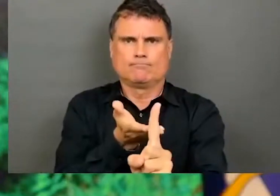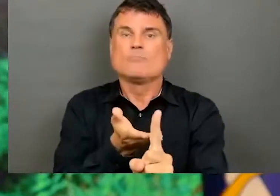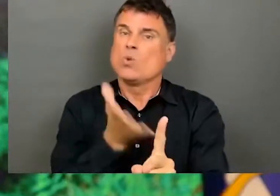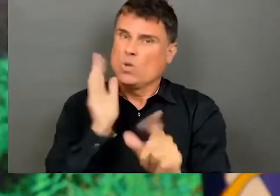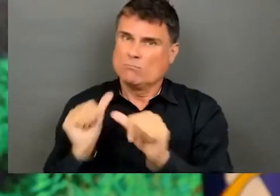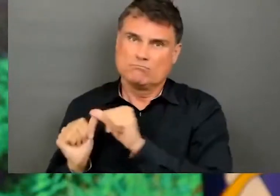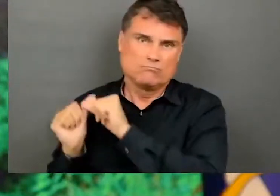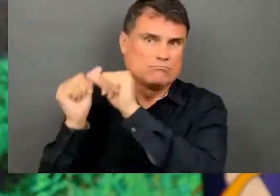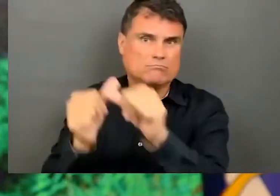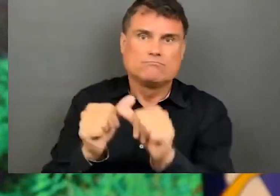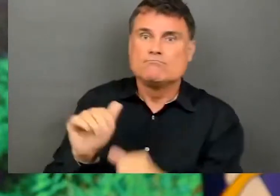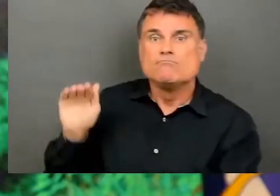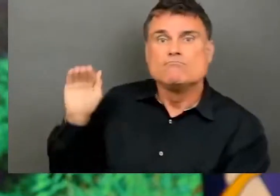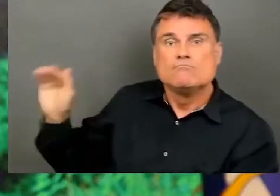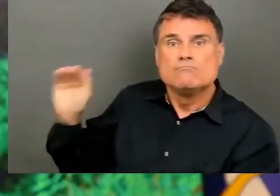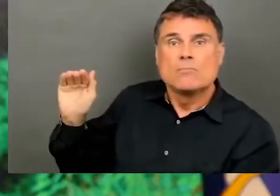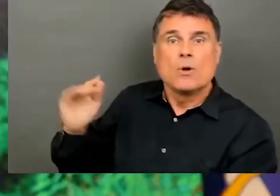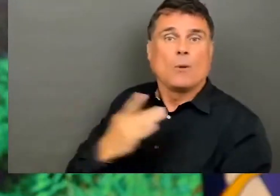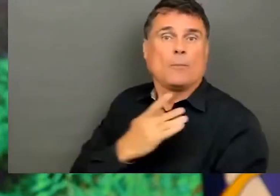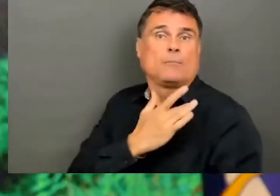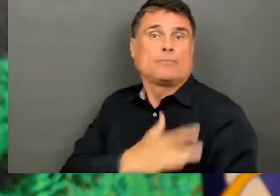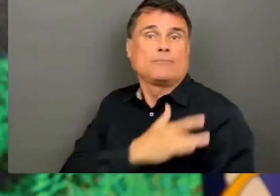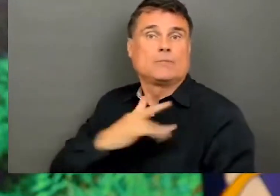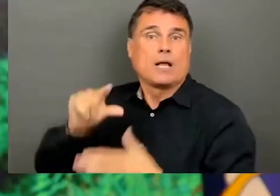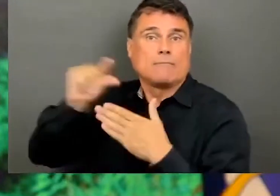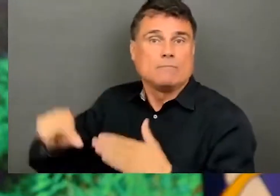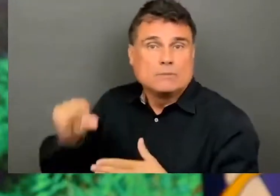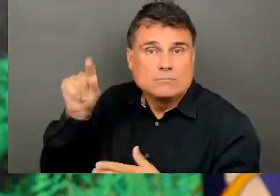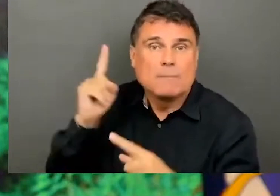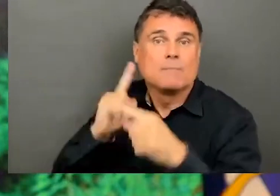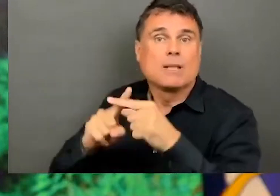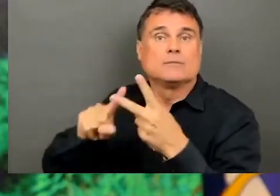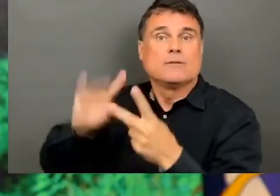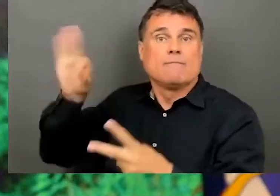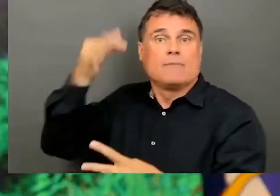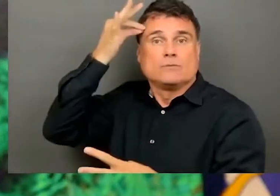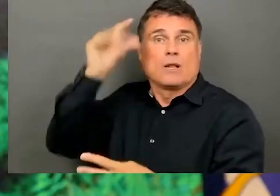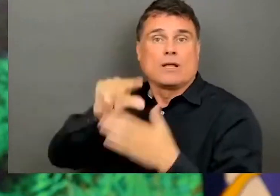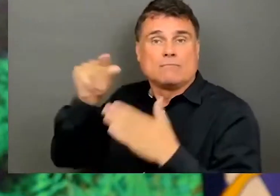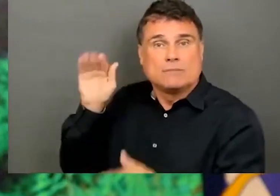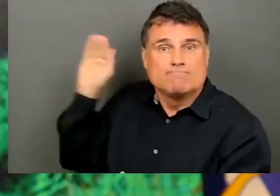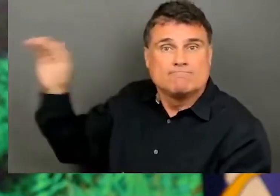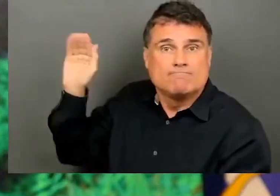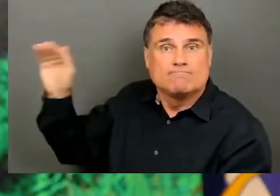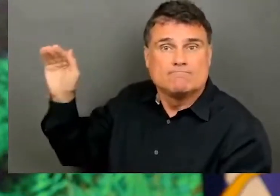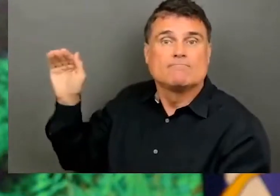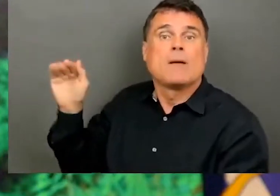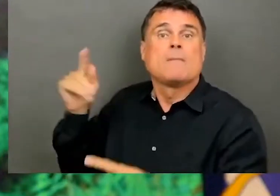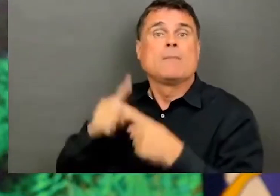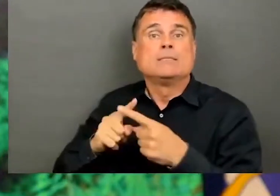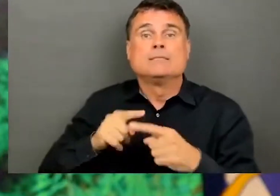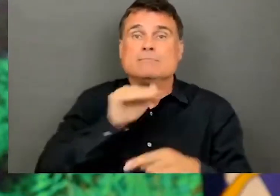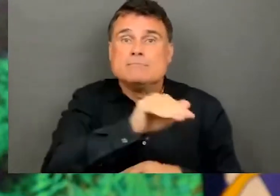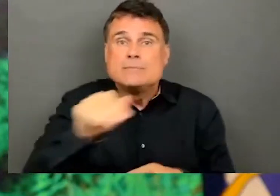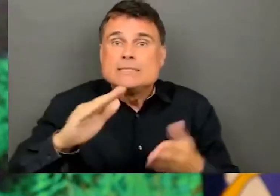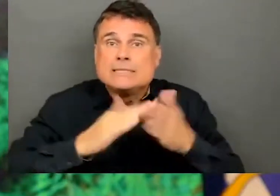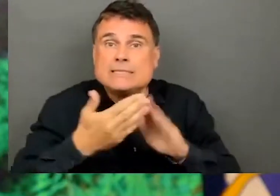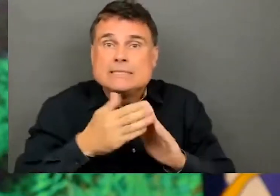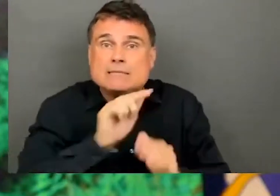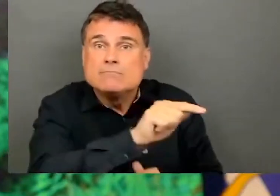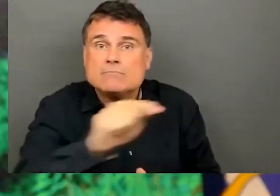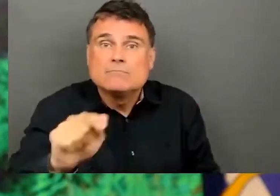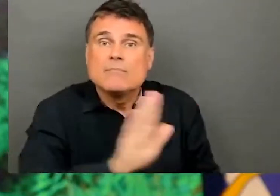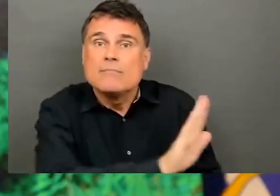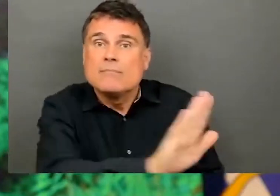our public health care and community supports reflect an understanding of that reality. And this includes, of course, the work that we're